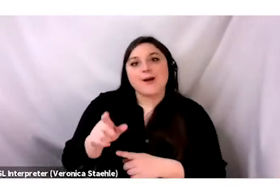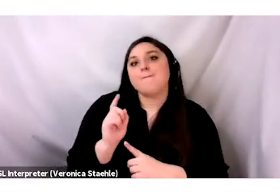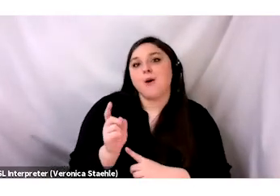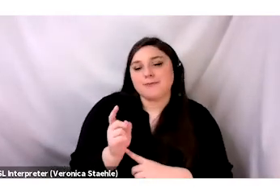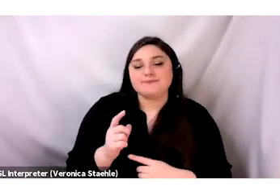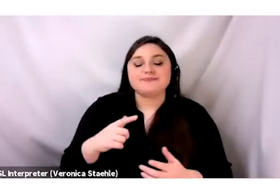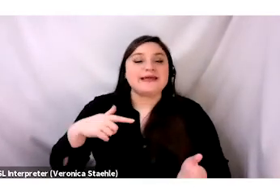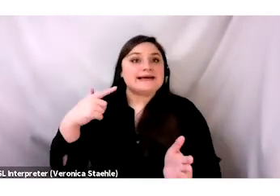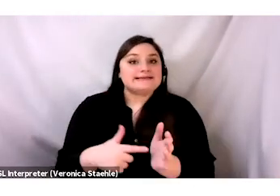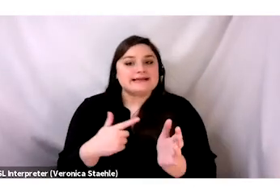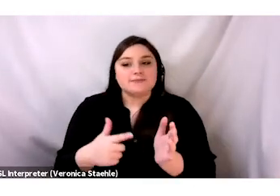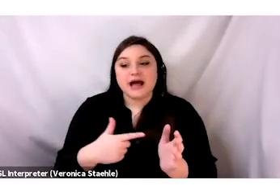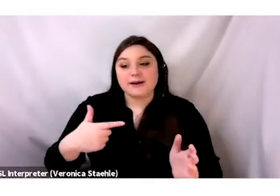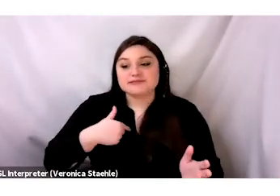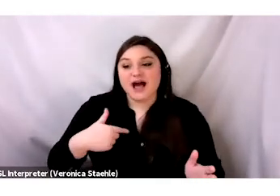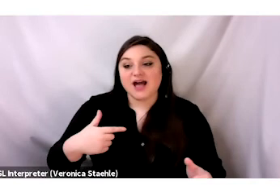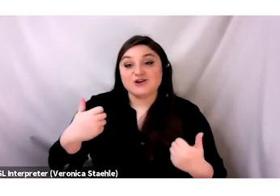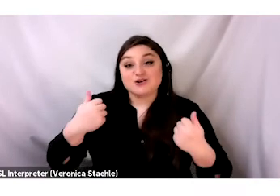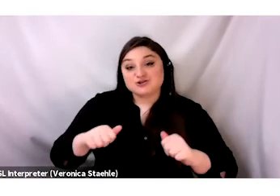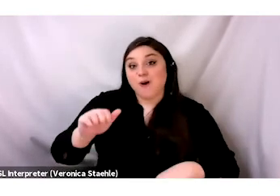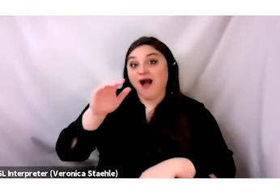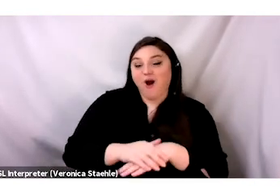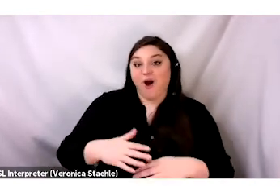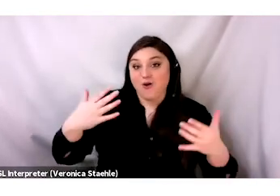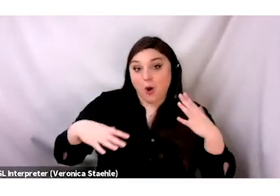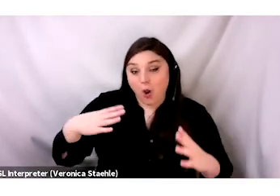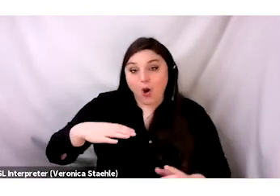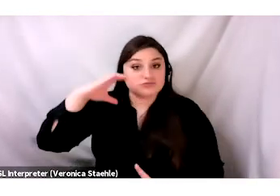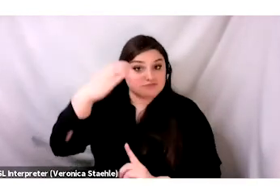okay in it, but I kind of still want to get it instead of being really, truly honest with myself.